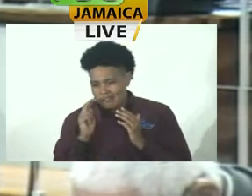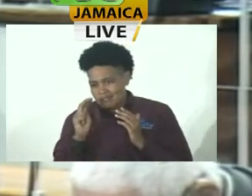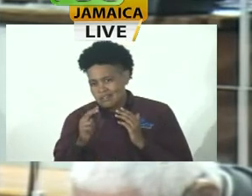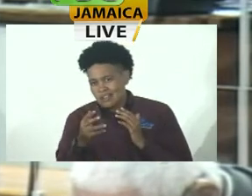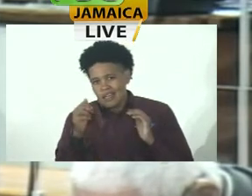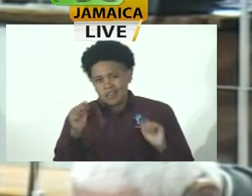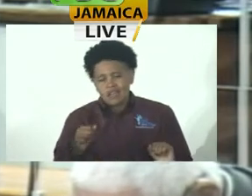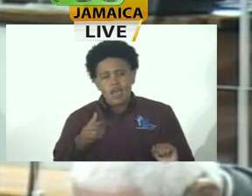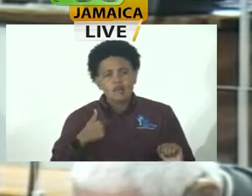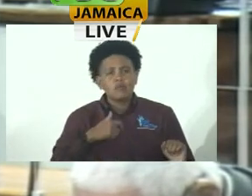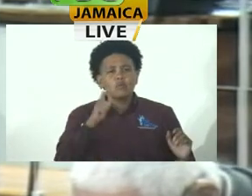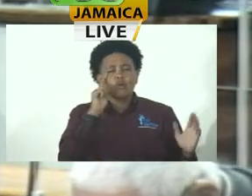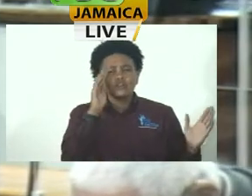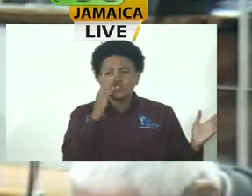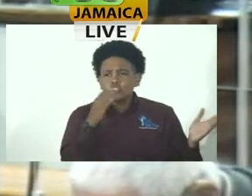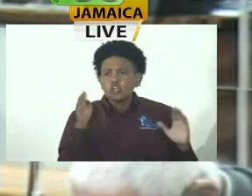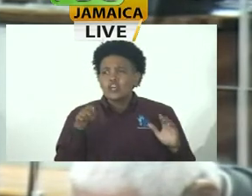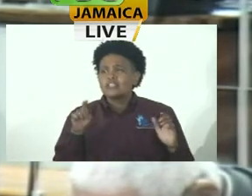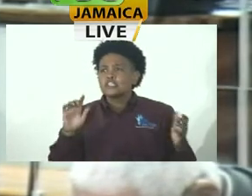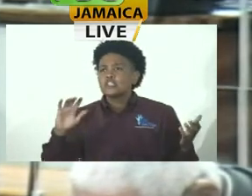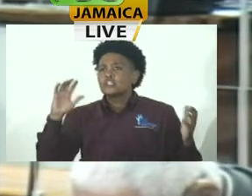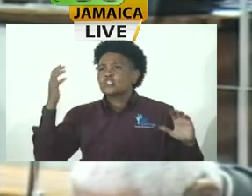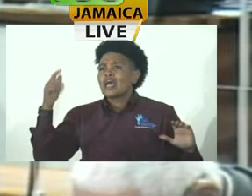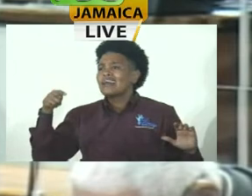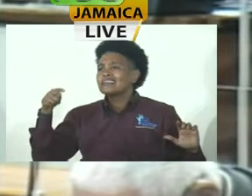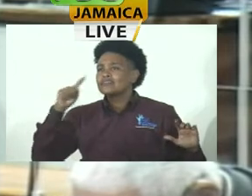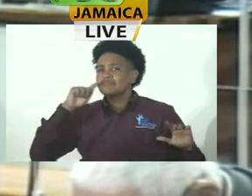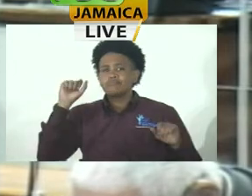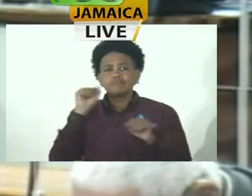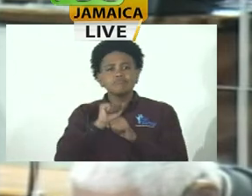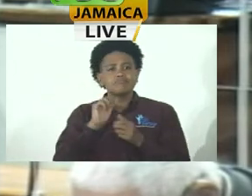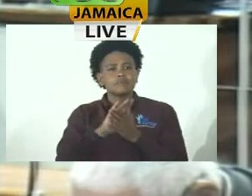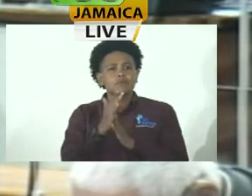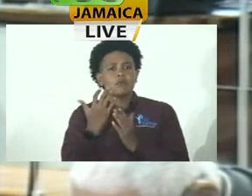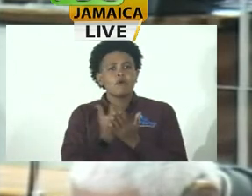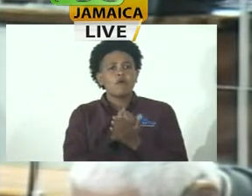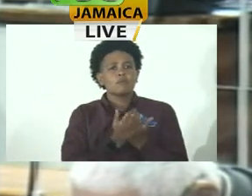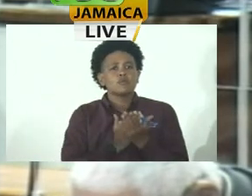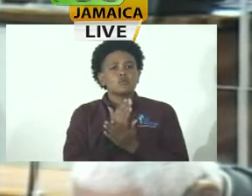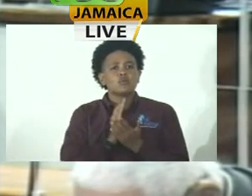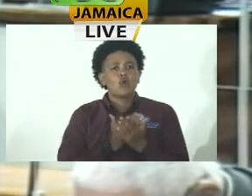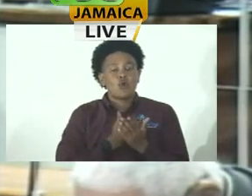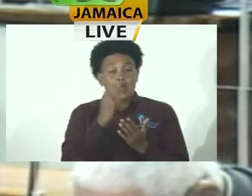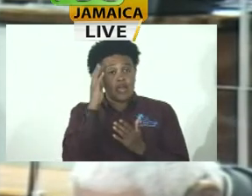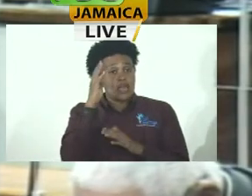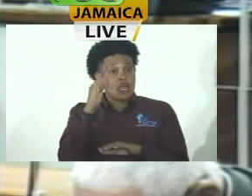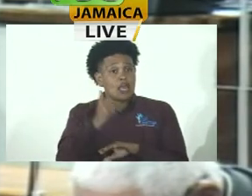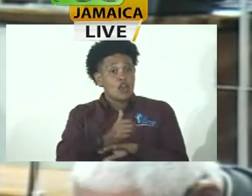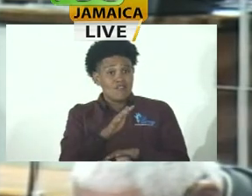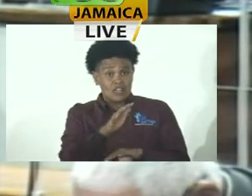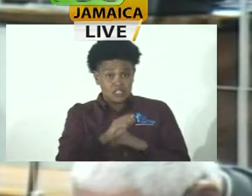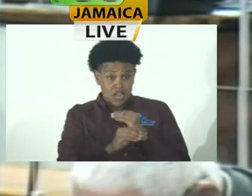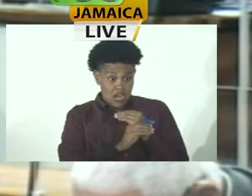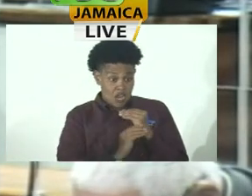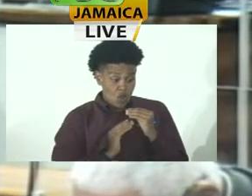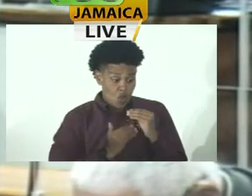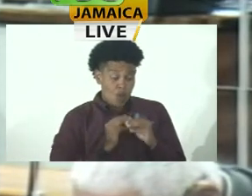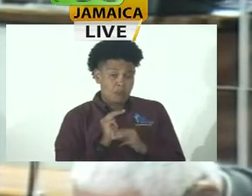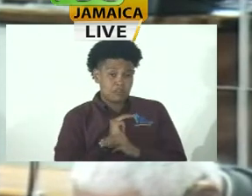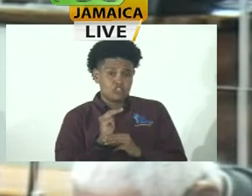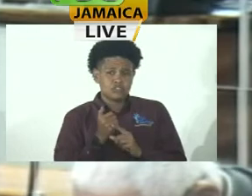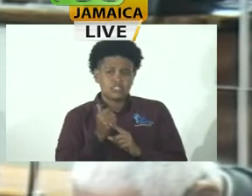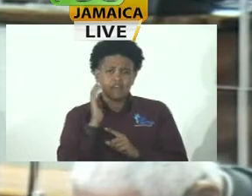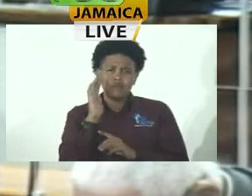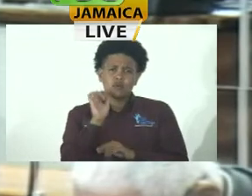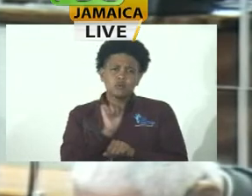want to turn this crisis into opportunity through our innovation and our ministry will